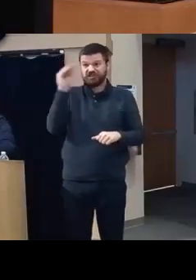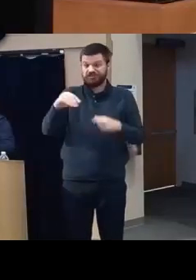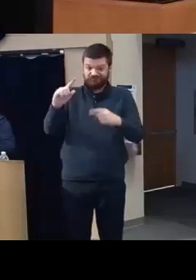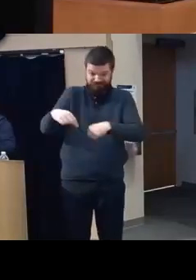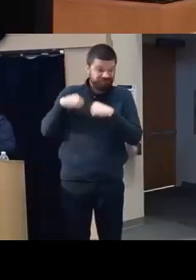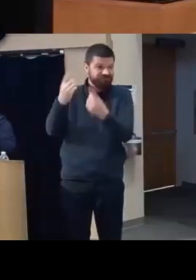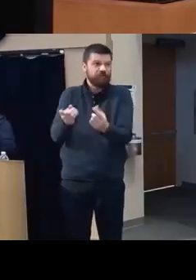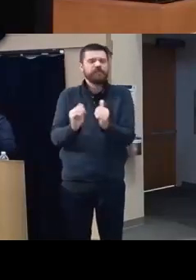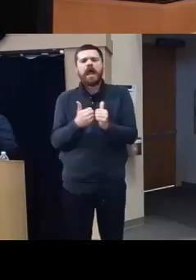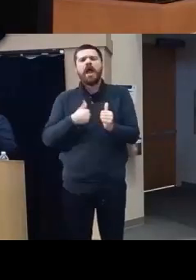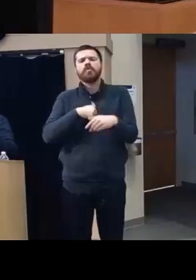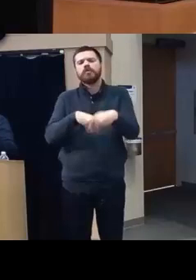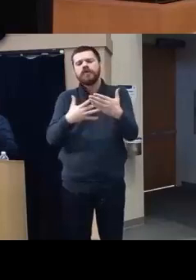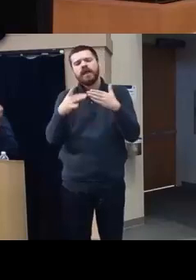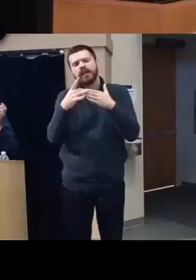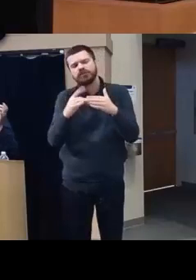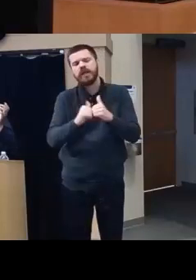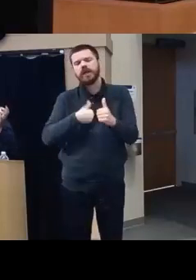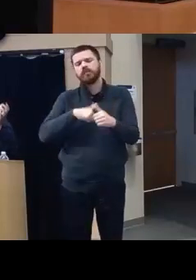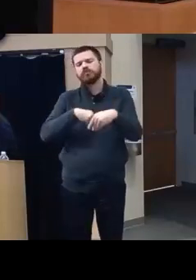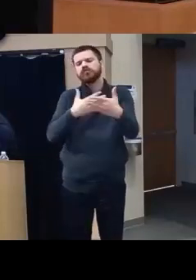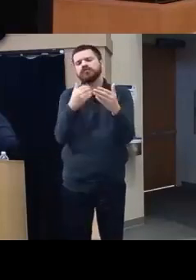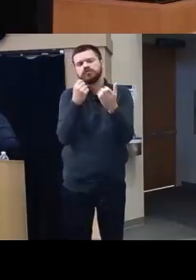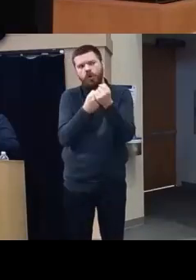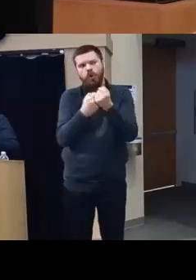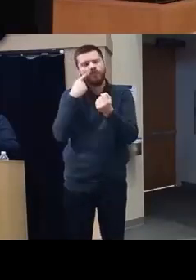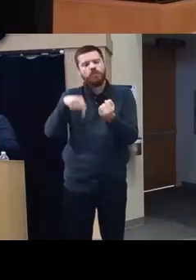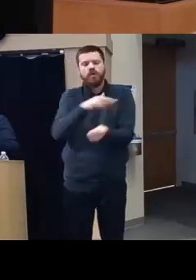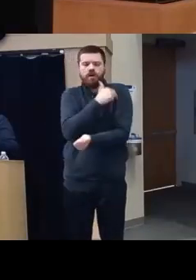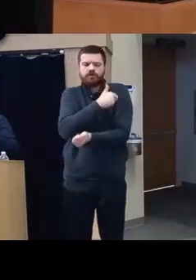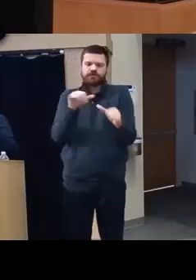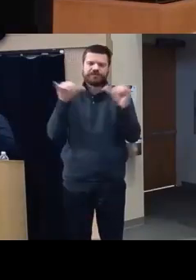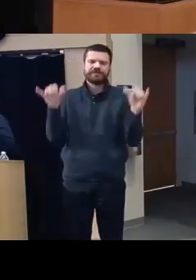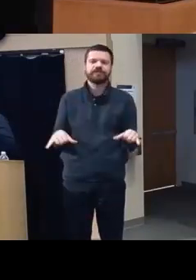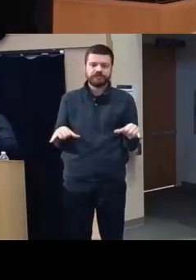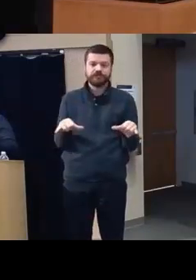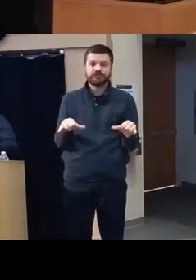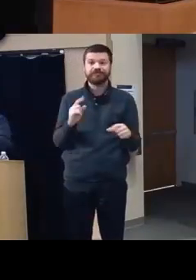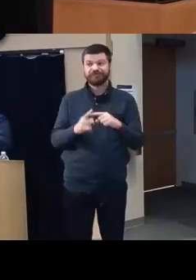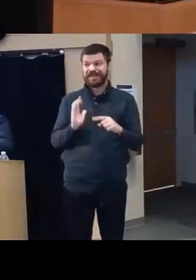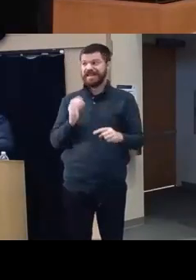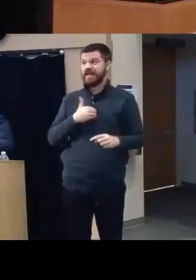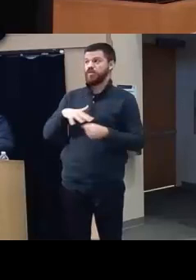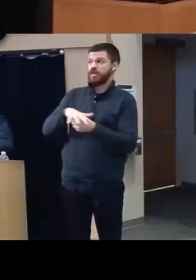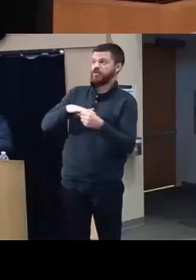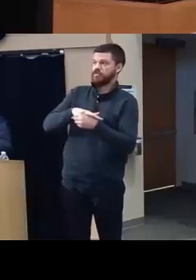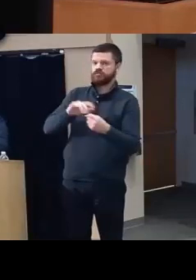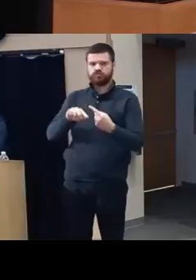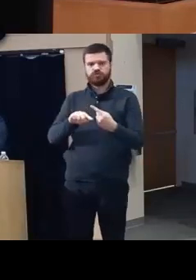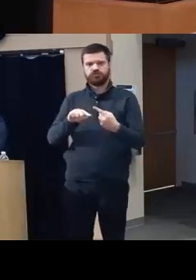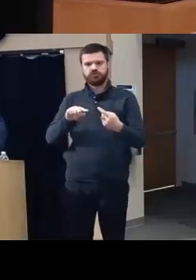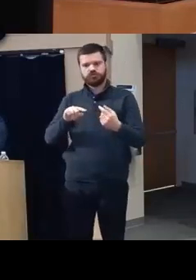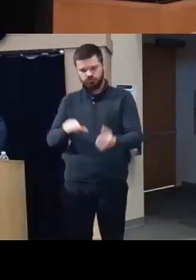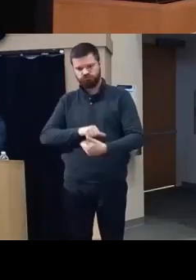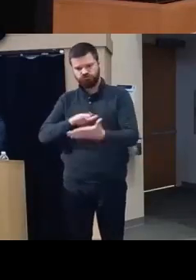so how are we providing leadership and support for the hospital system and to our county in addressing